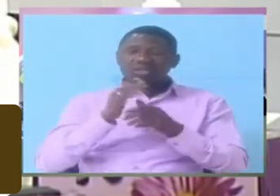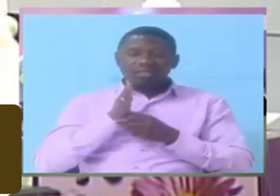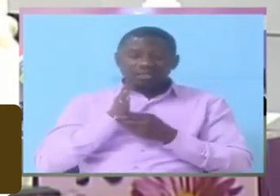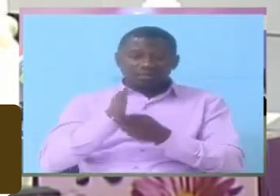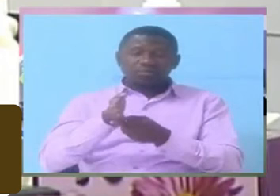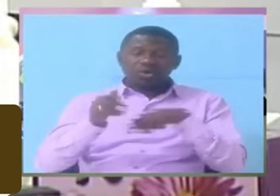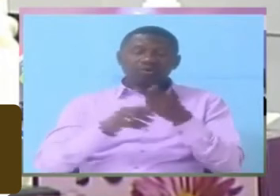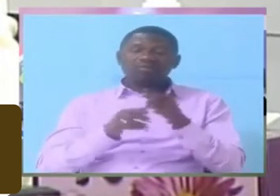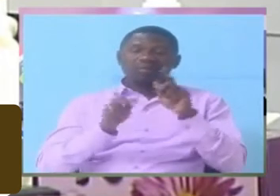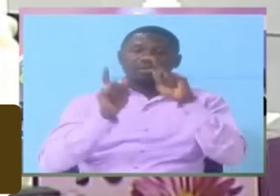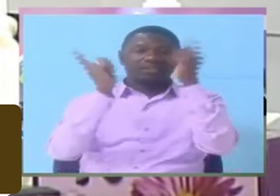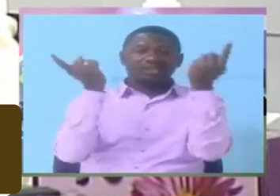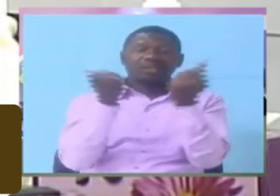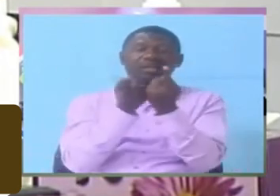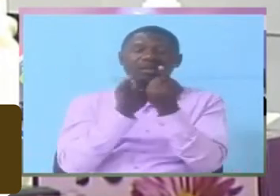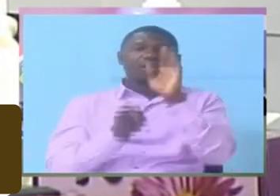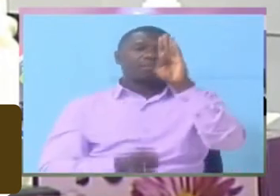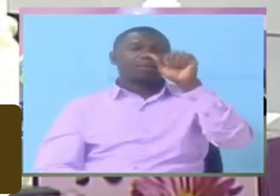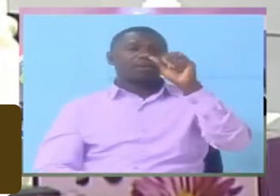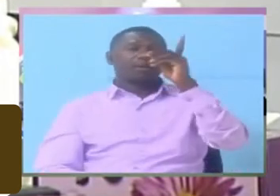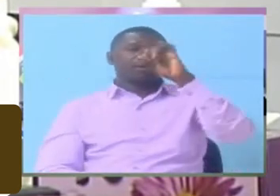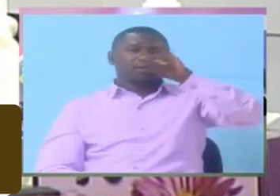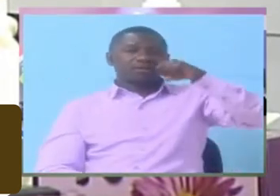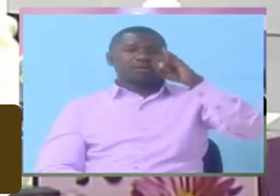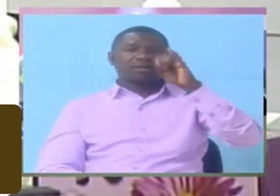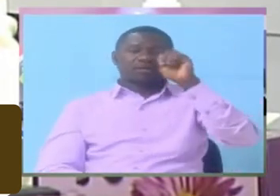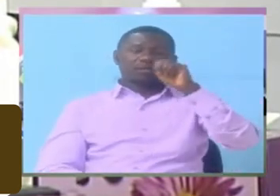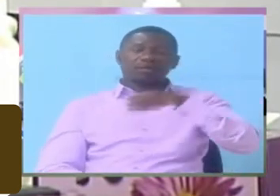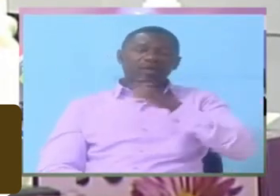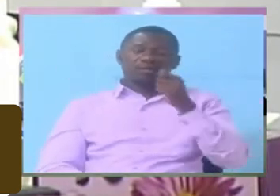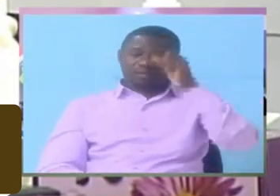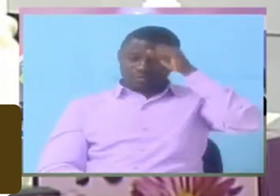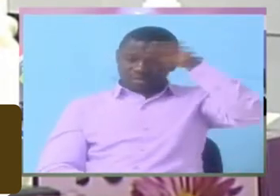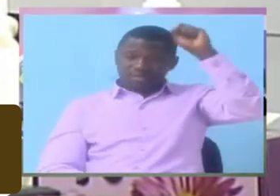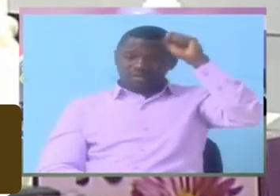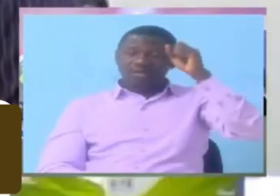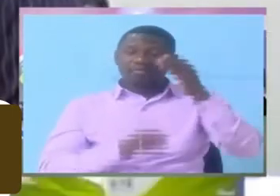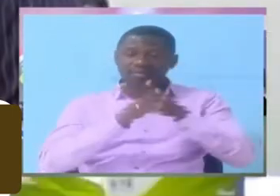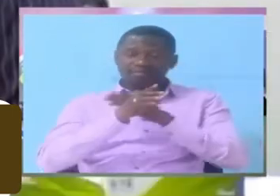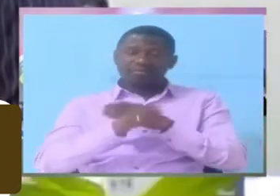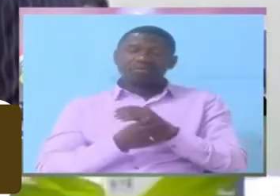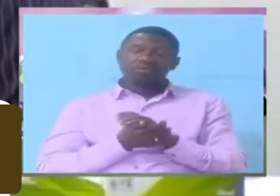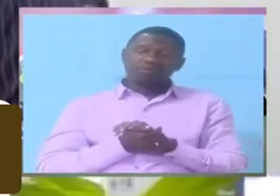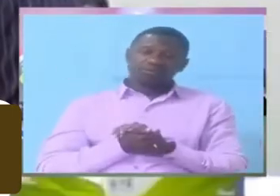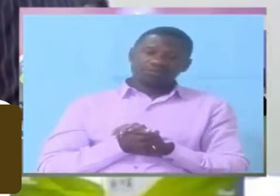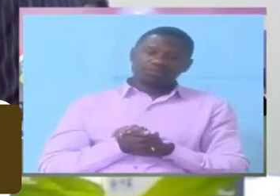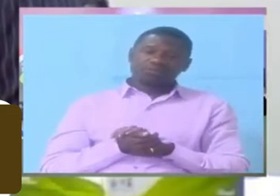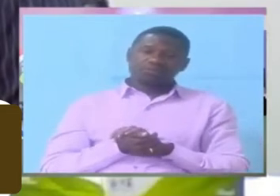wolam ñinti ko general Baji ni president e ke dank wolle la. And you know, not by